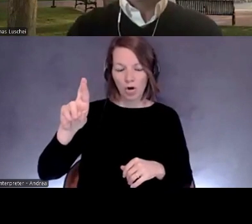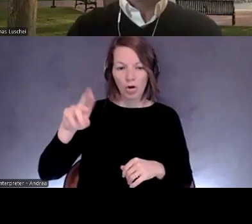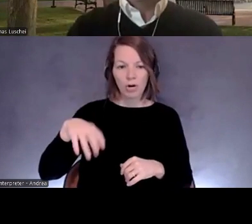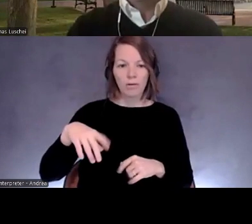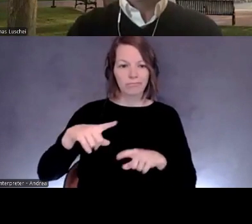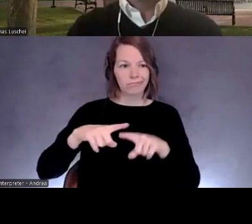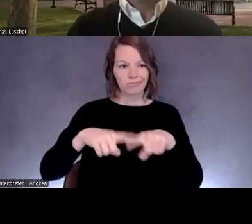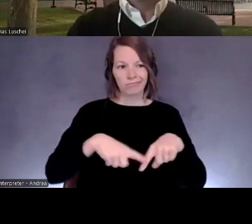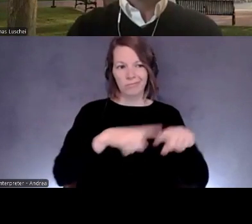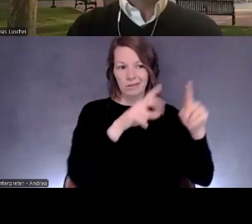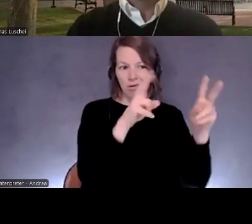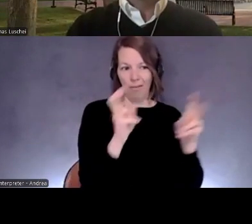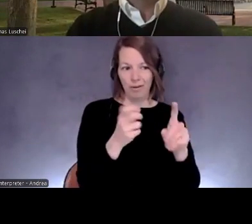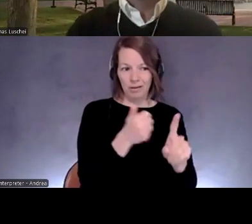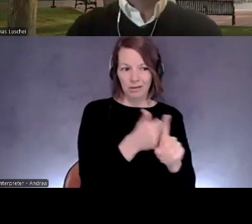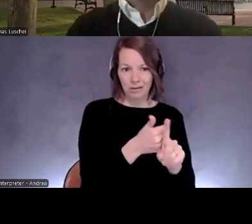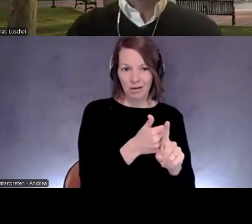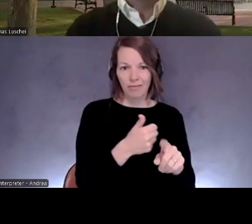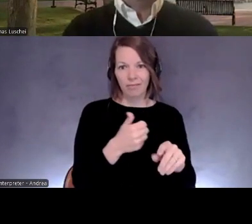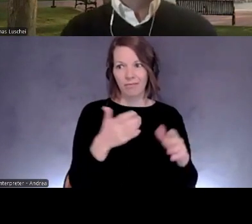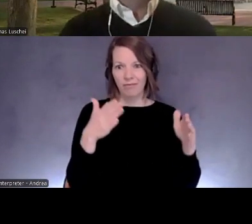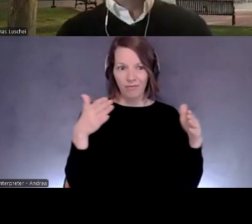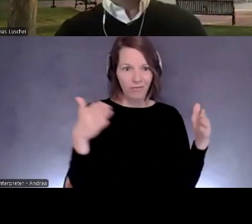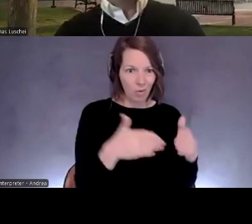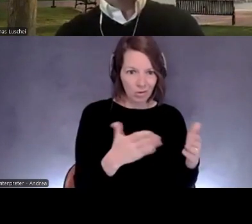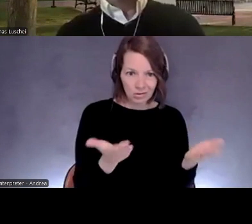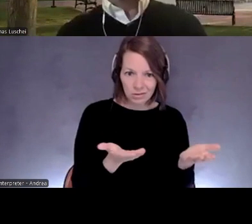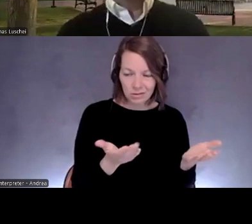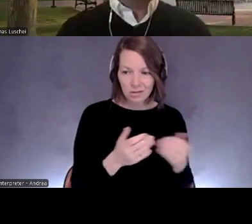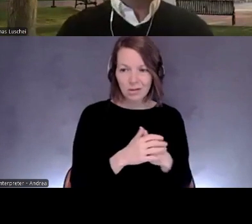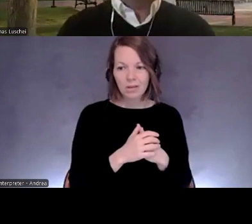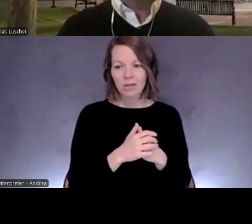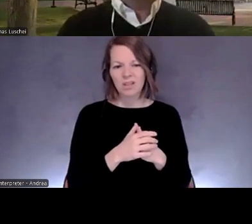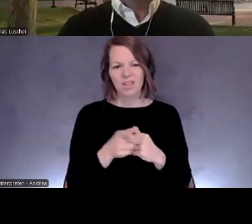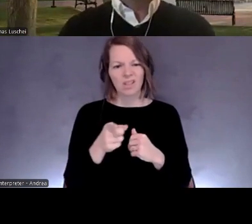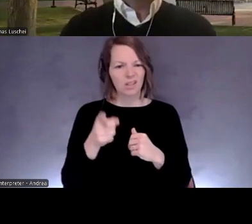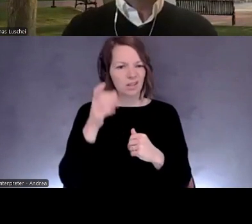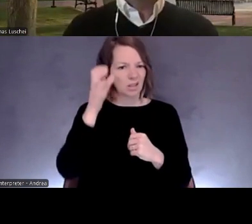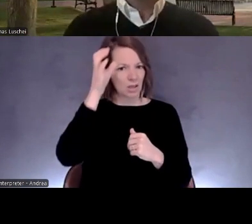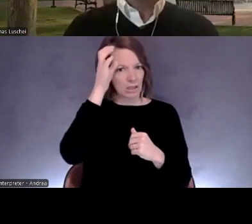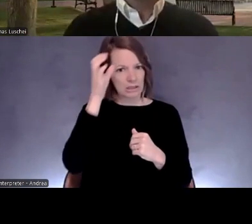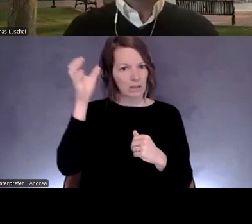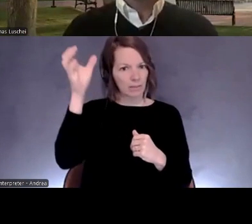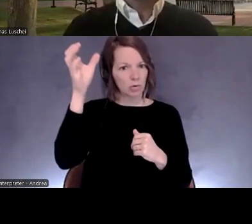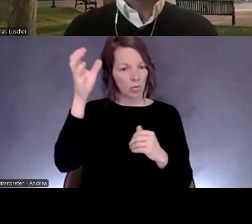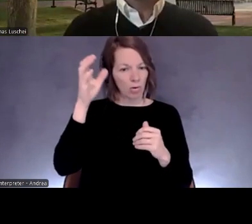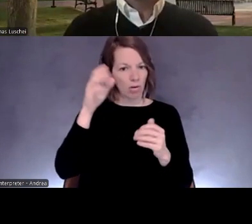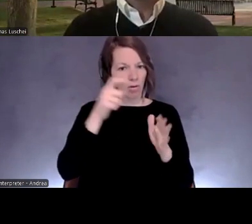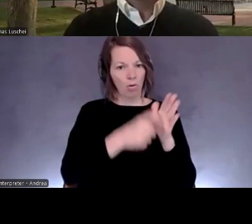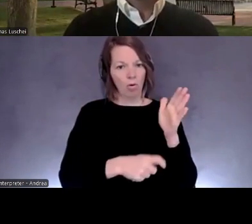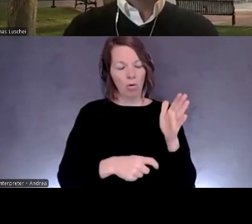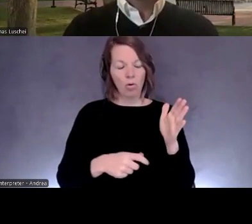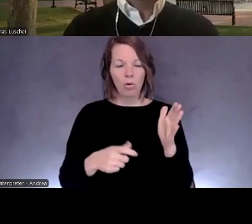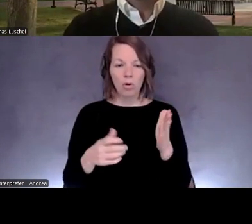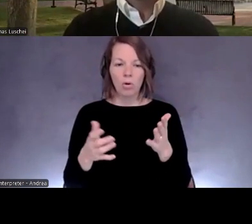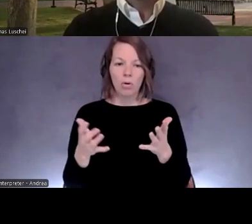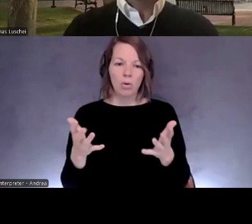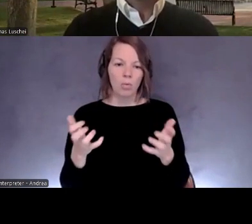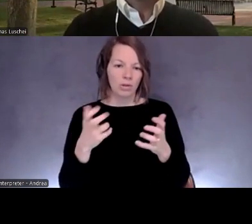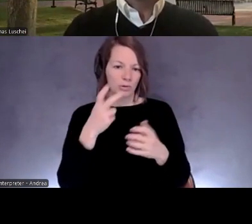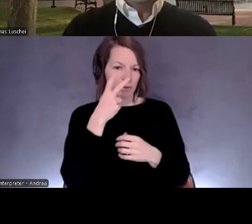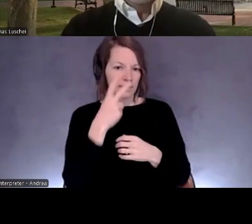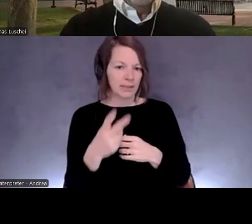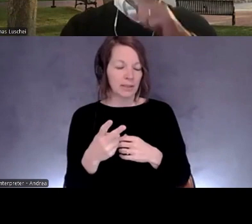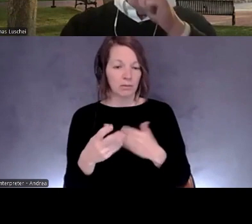the topic itself. What is the focus? So this is a conceptual article. So we want to see